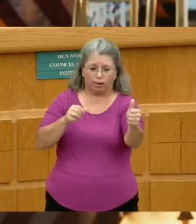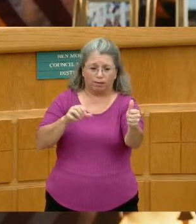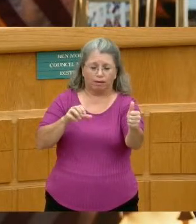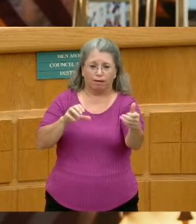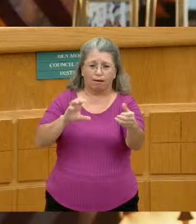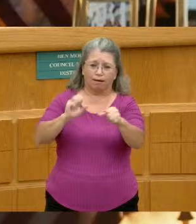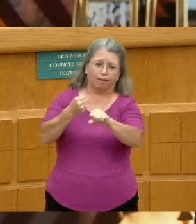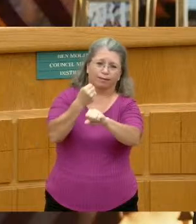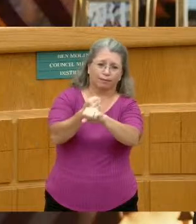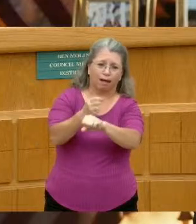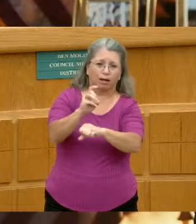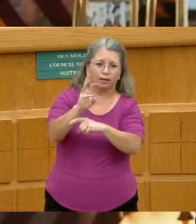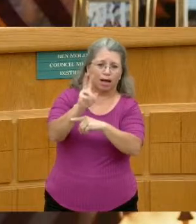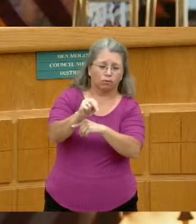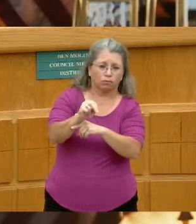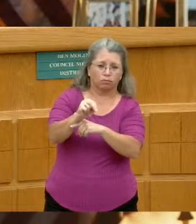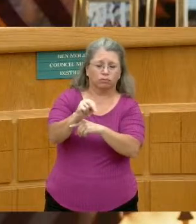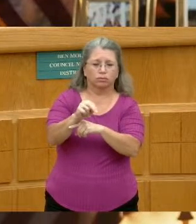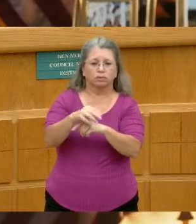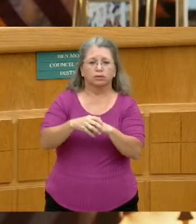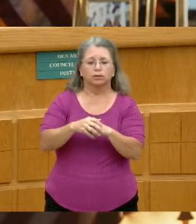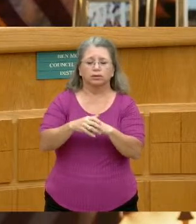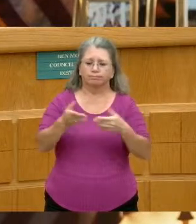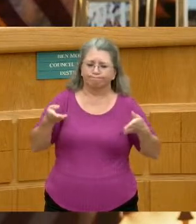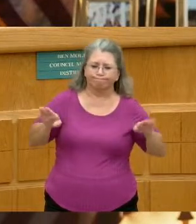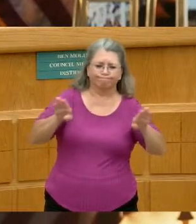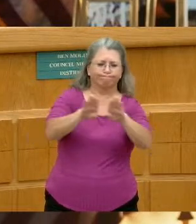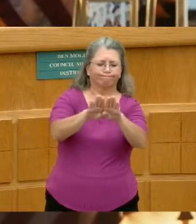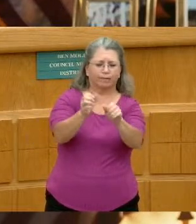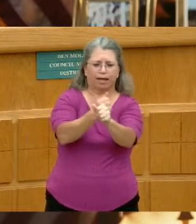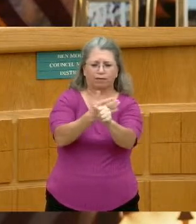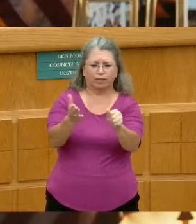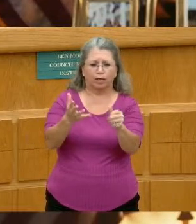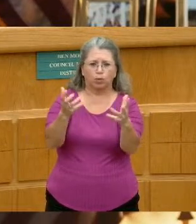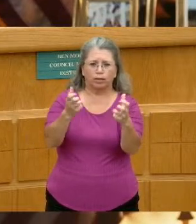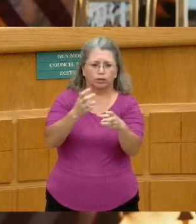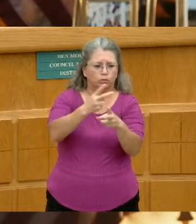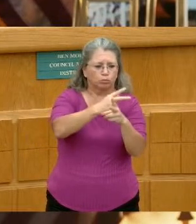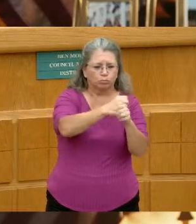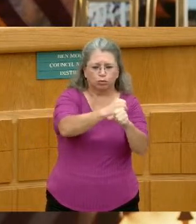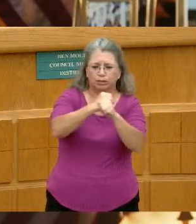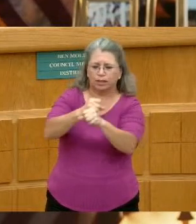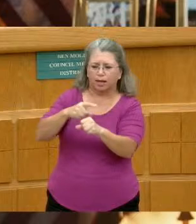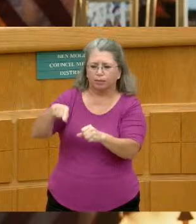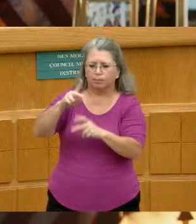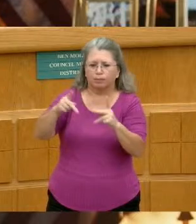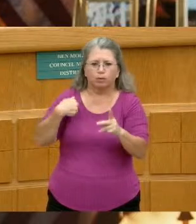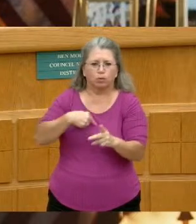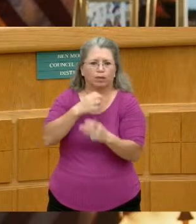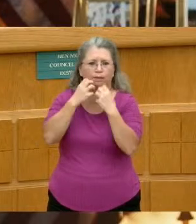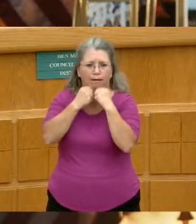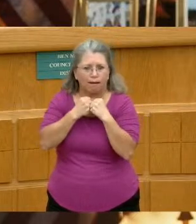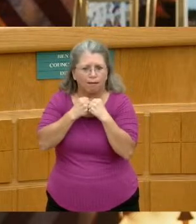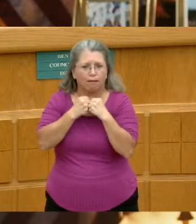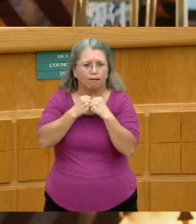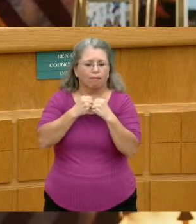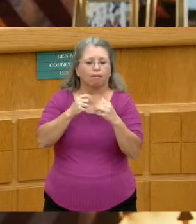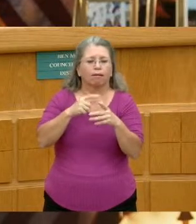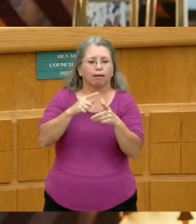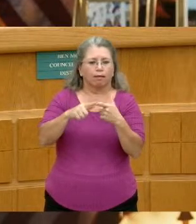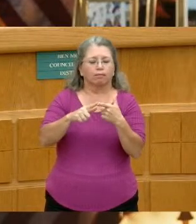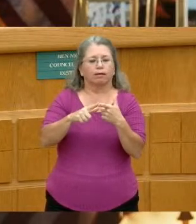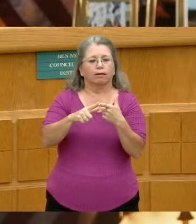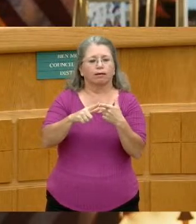those we care about, we need all Texans to join this effort. We